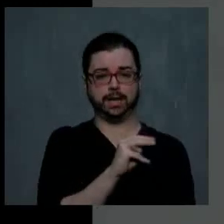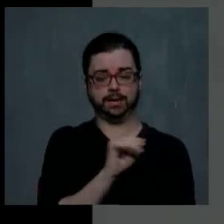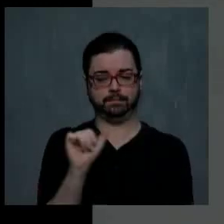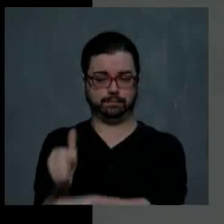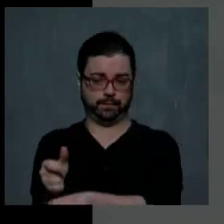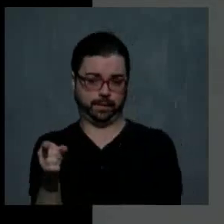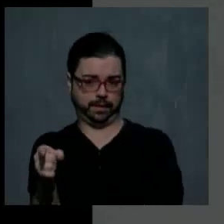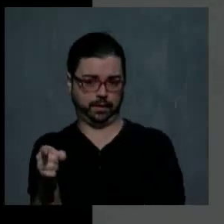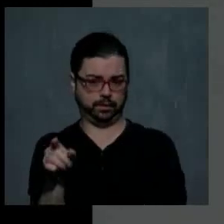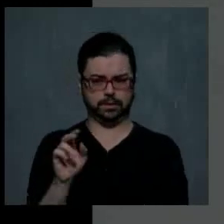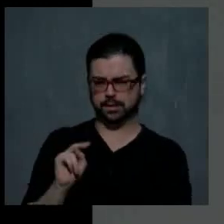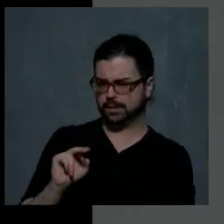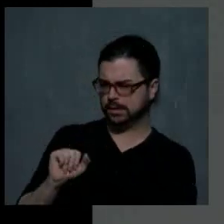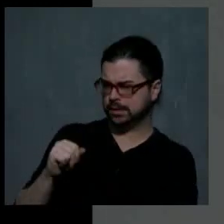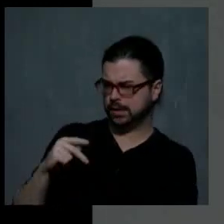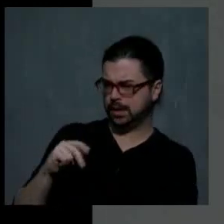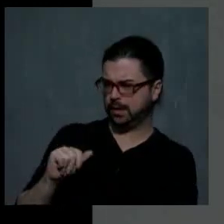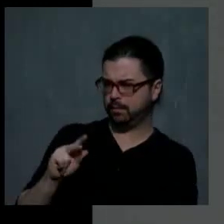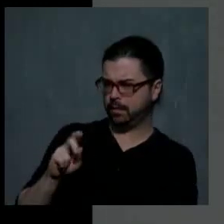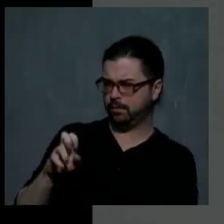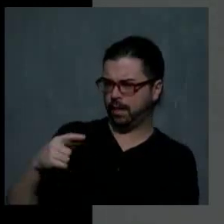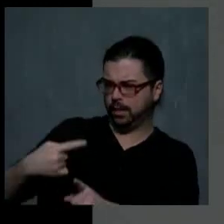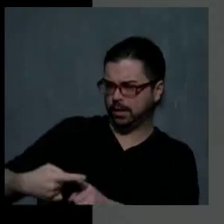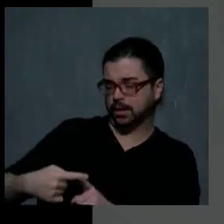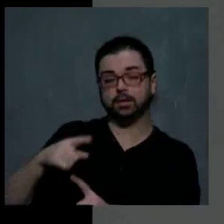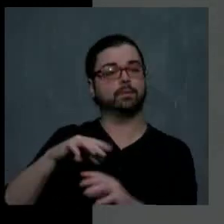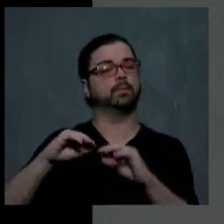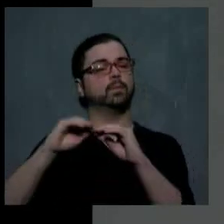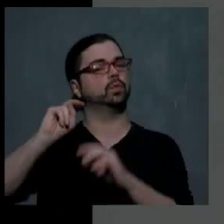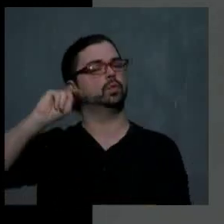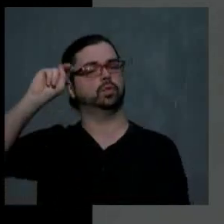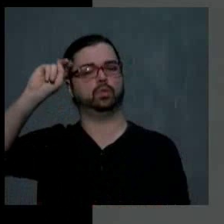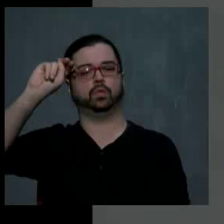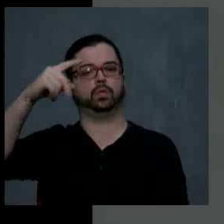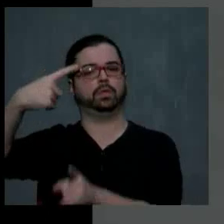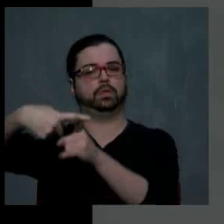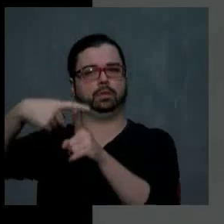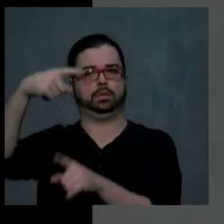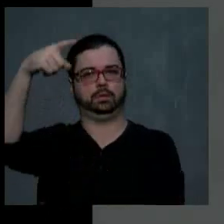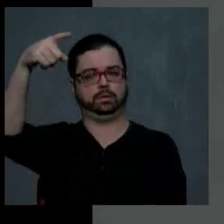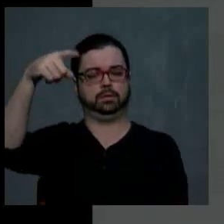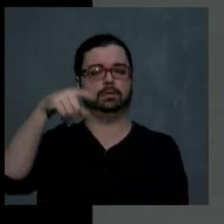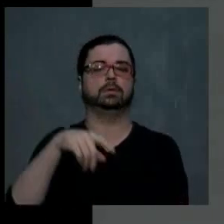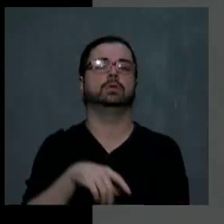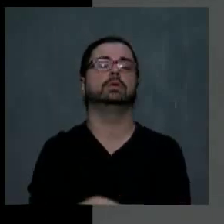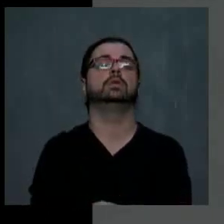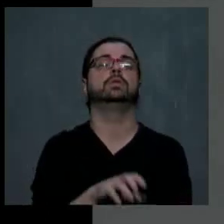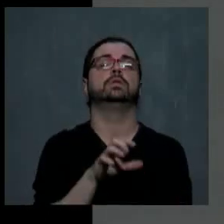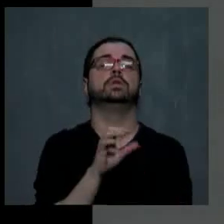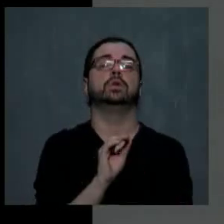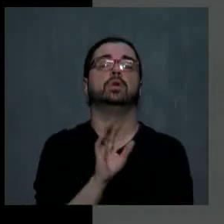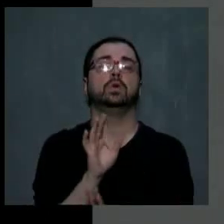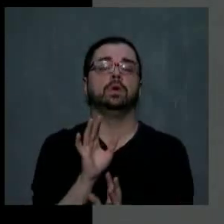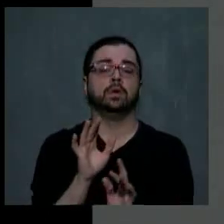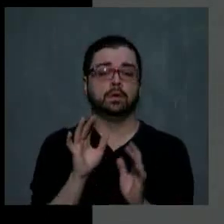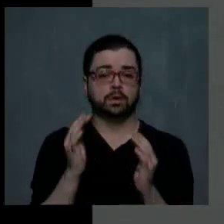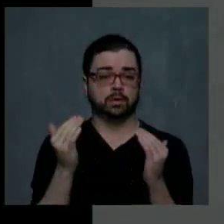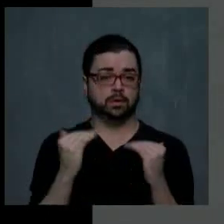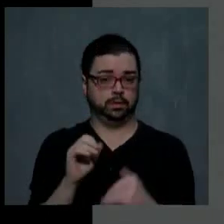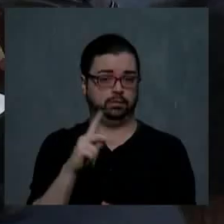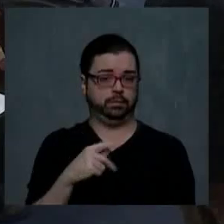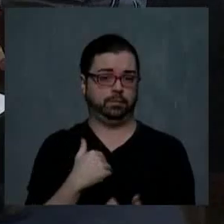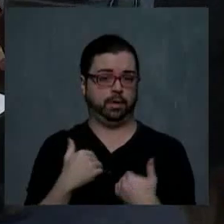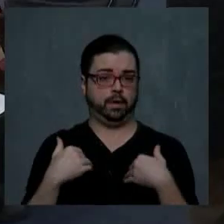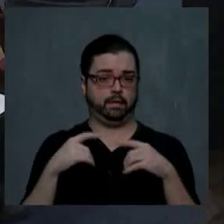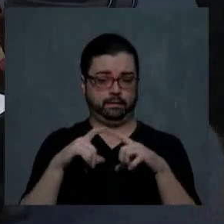Napa Valley would be further north. some distance away. Okay. All right. We have 3